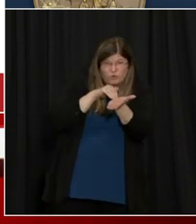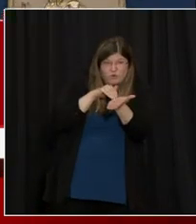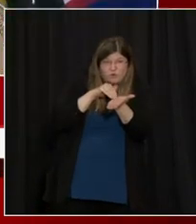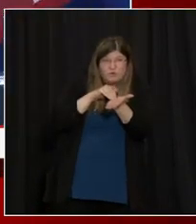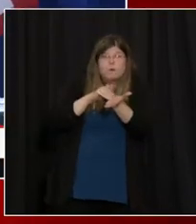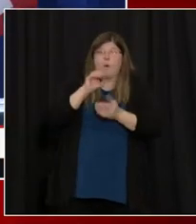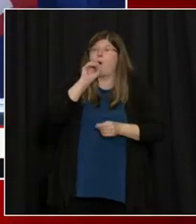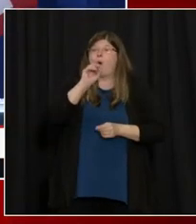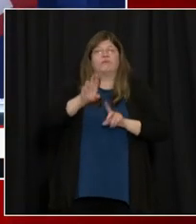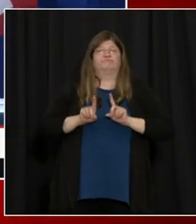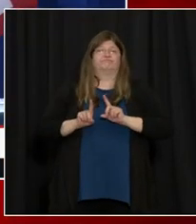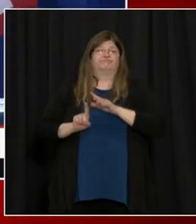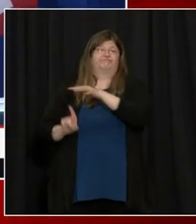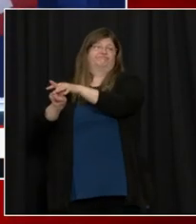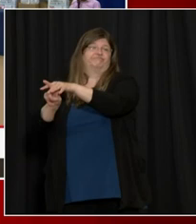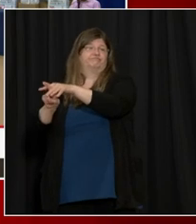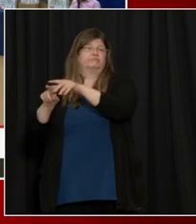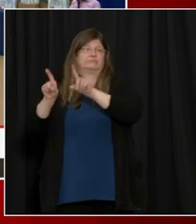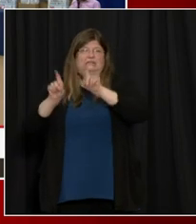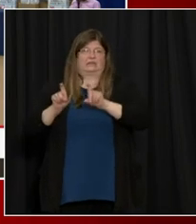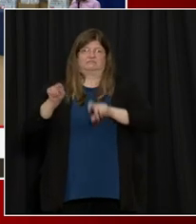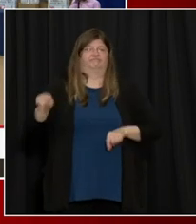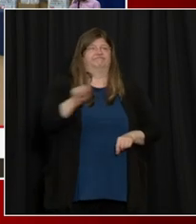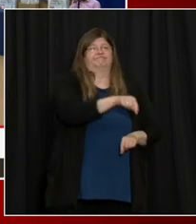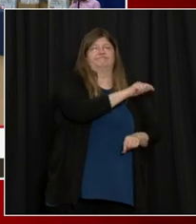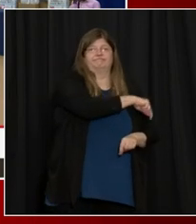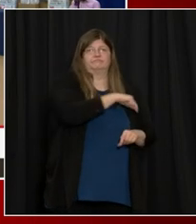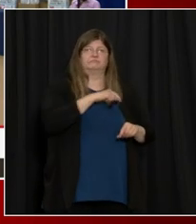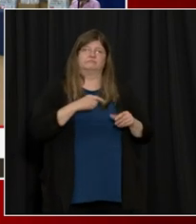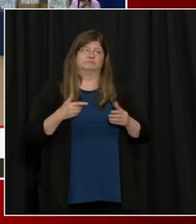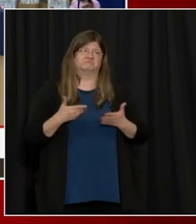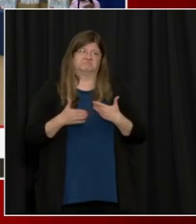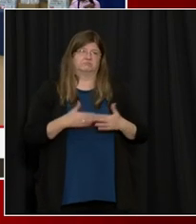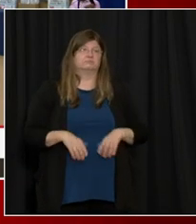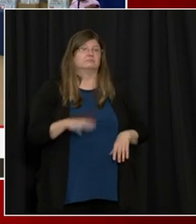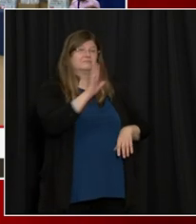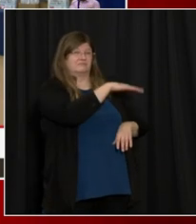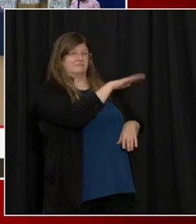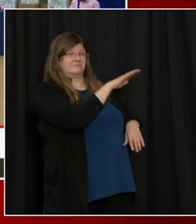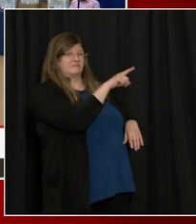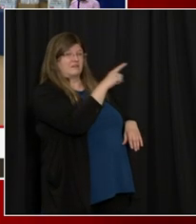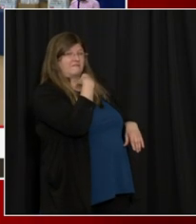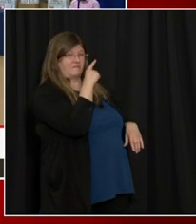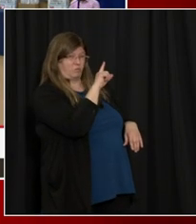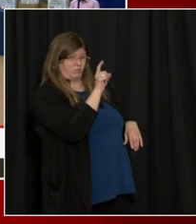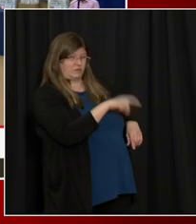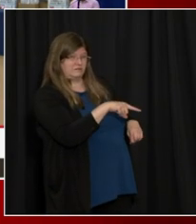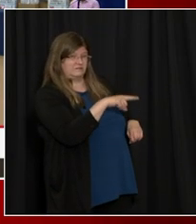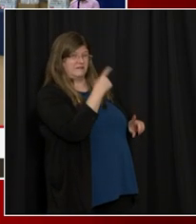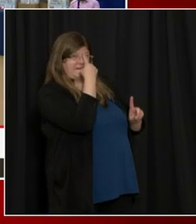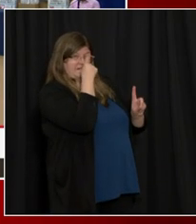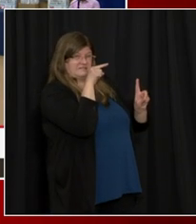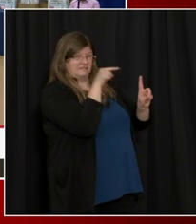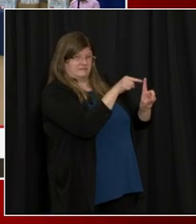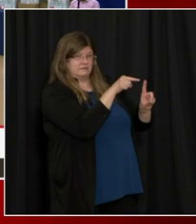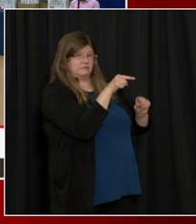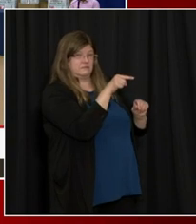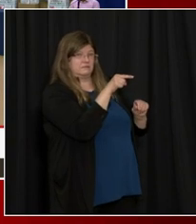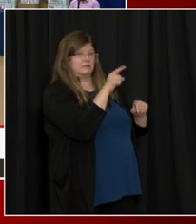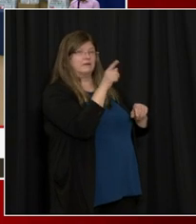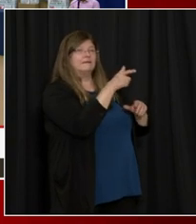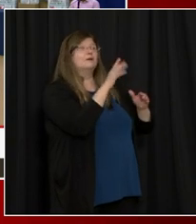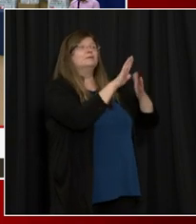Albert? What is the sense that you're getting from your business community as to, I mean, I'm sure they want to